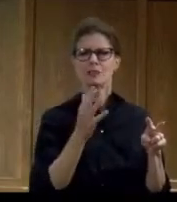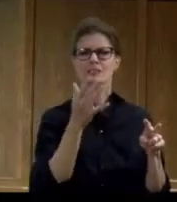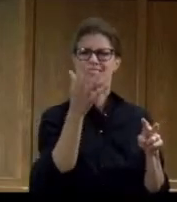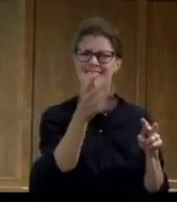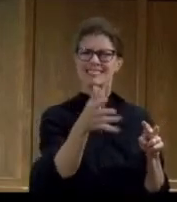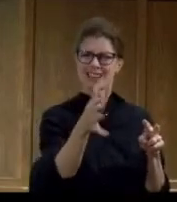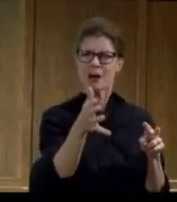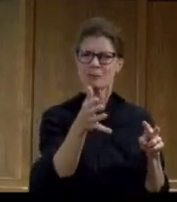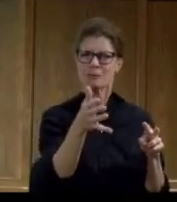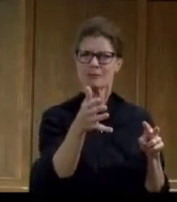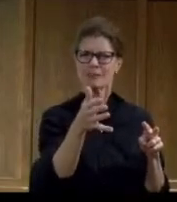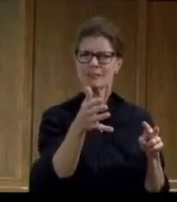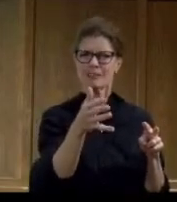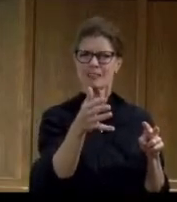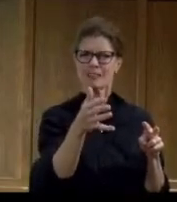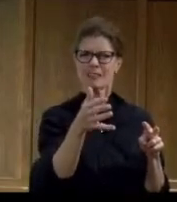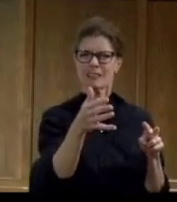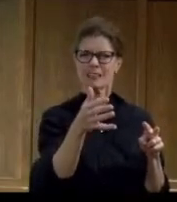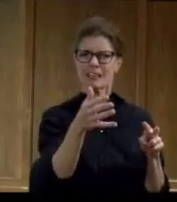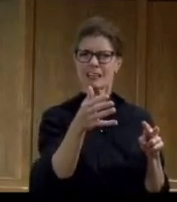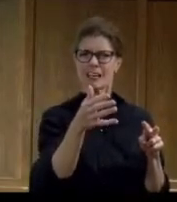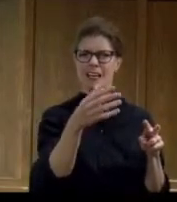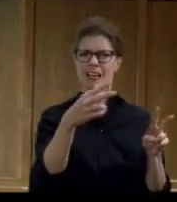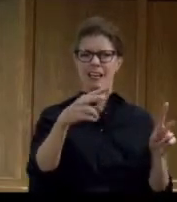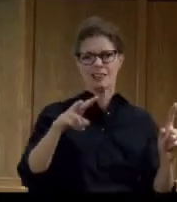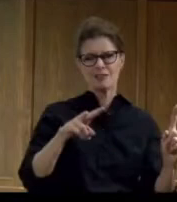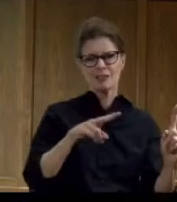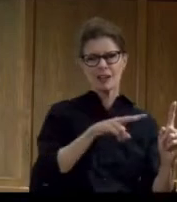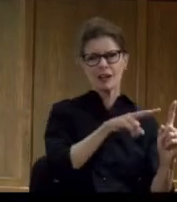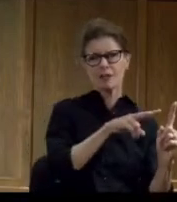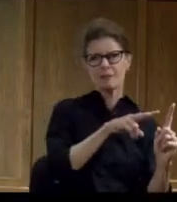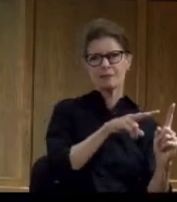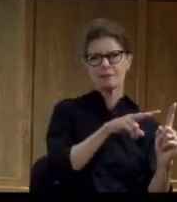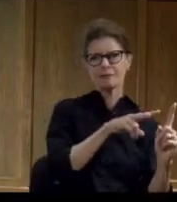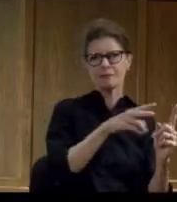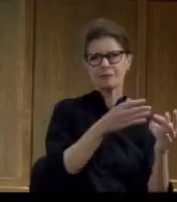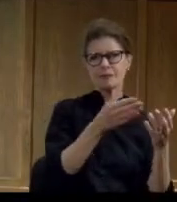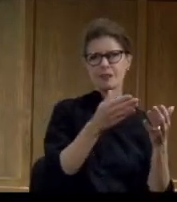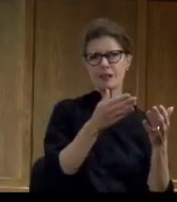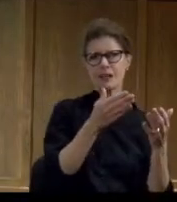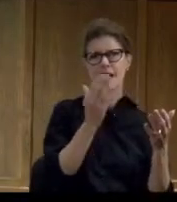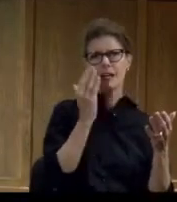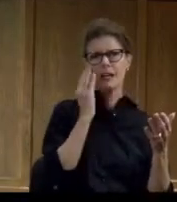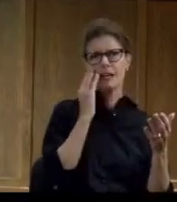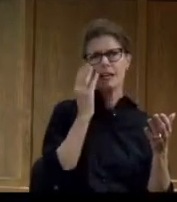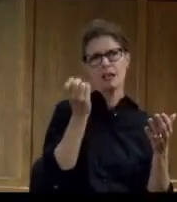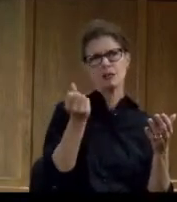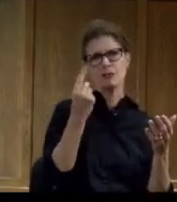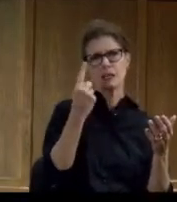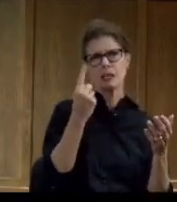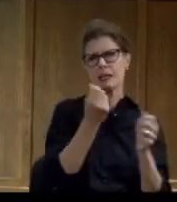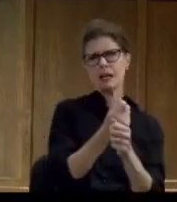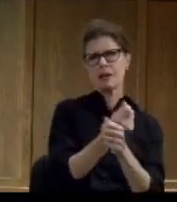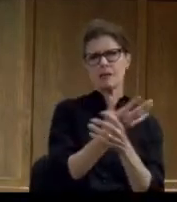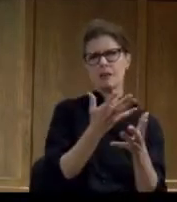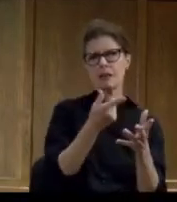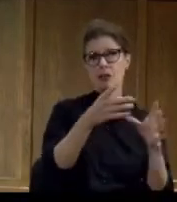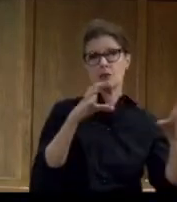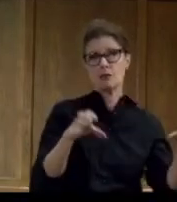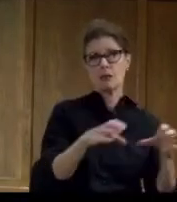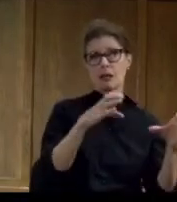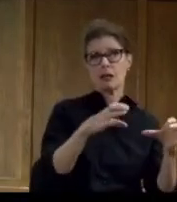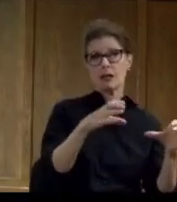and pause and realize that all the things that you have done against the will of God, they've been forgiven. Like,